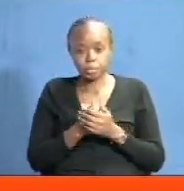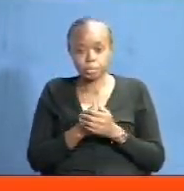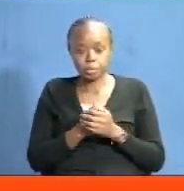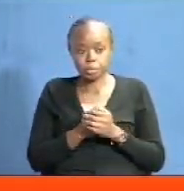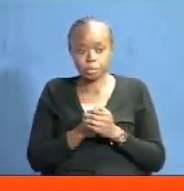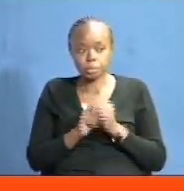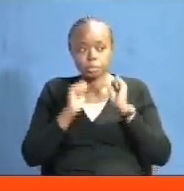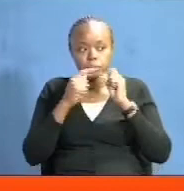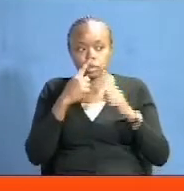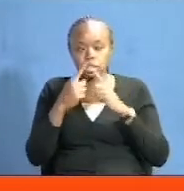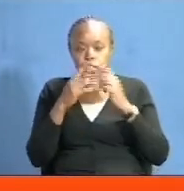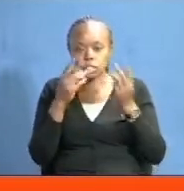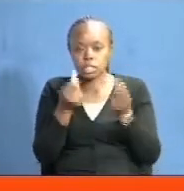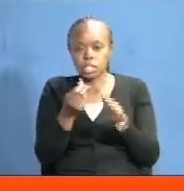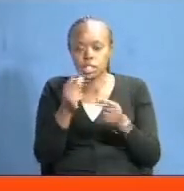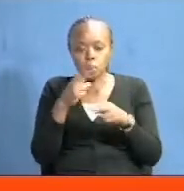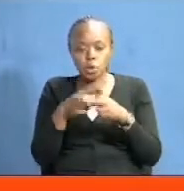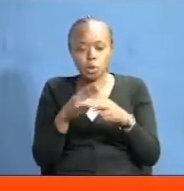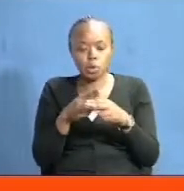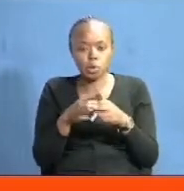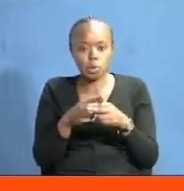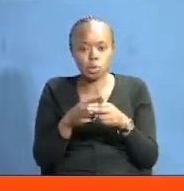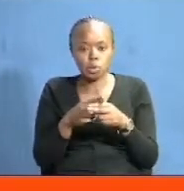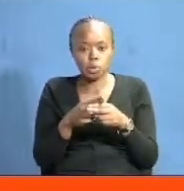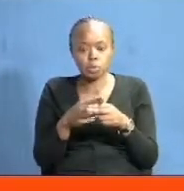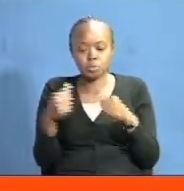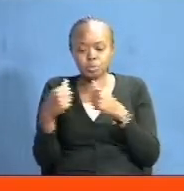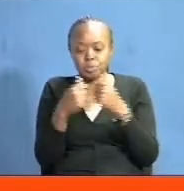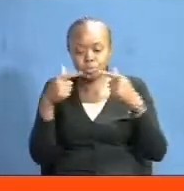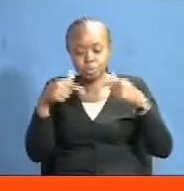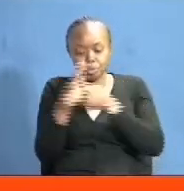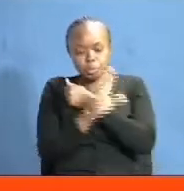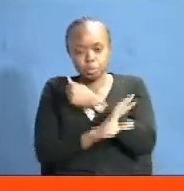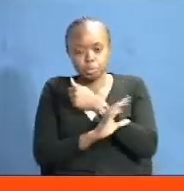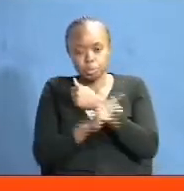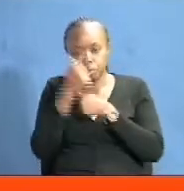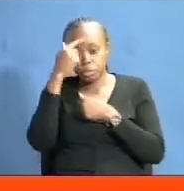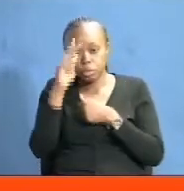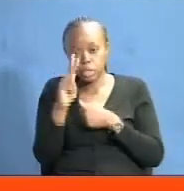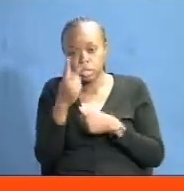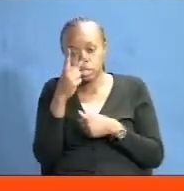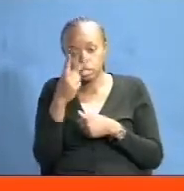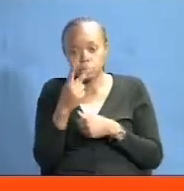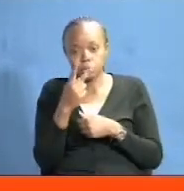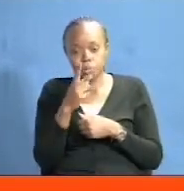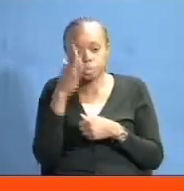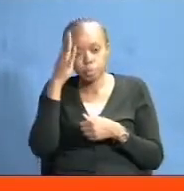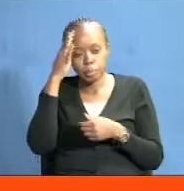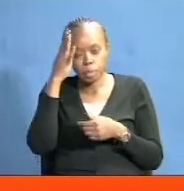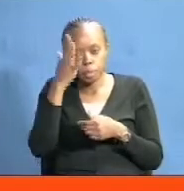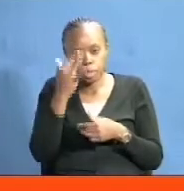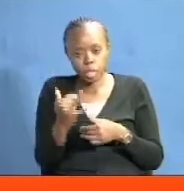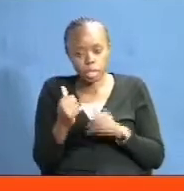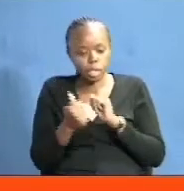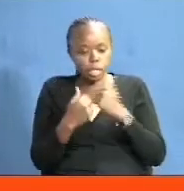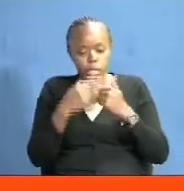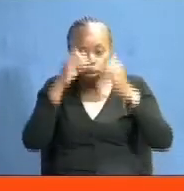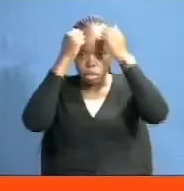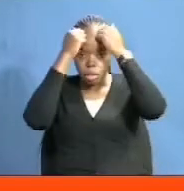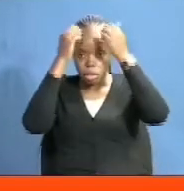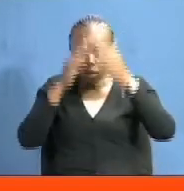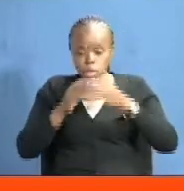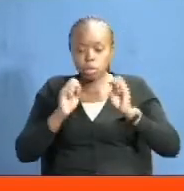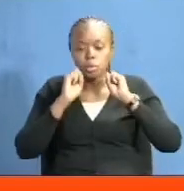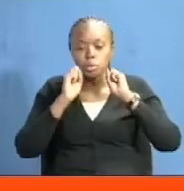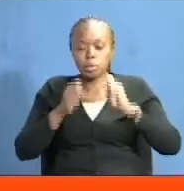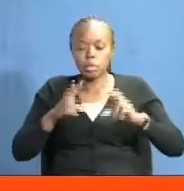mentioned a few names that are household names. They've fought for this country, for the second liberation. I think now the current crop of student leaders should